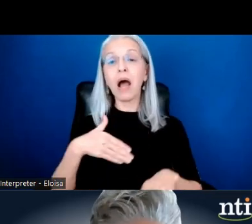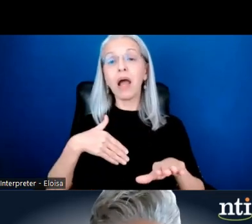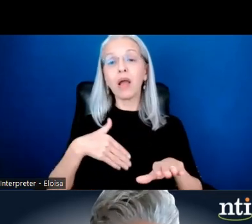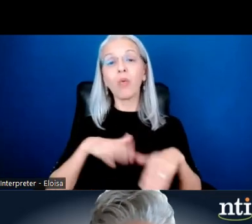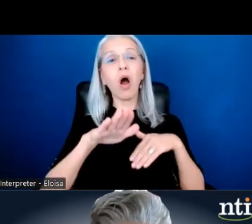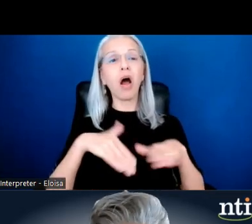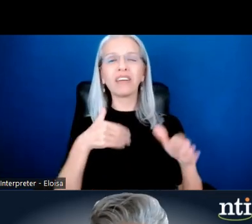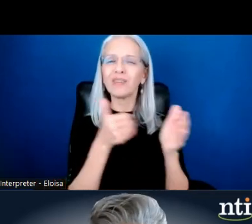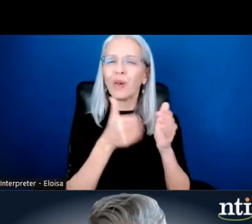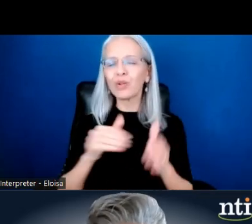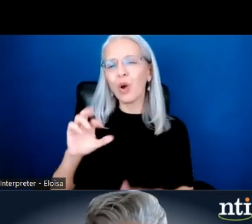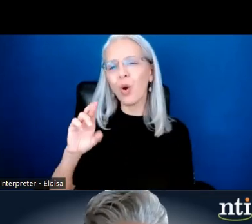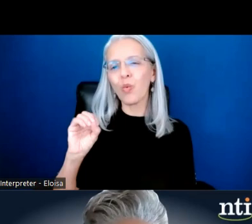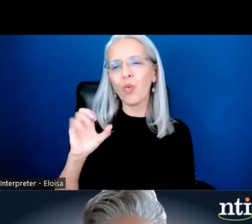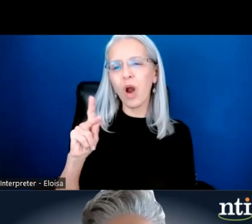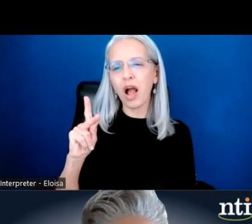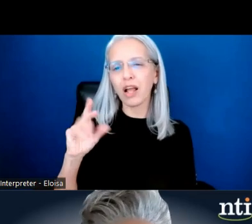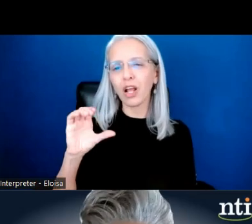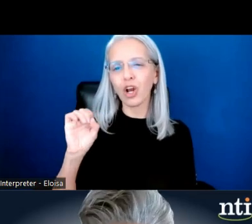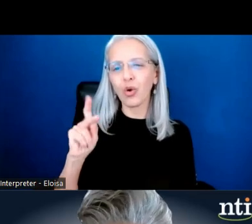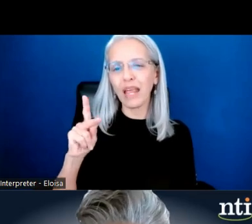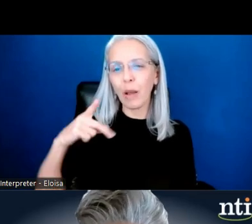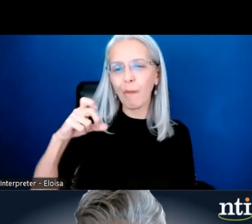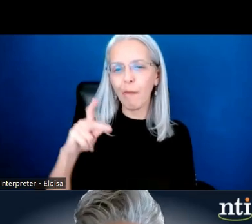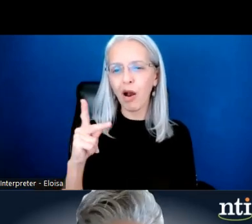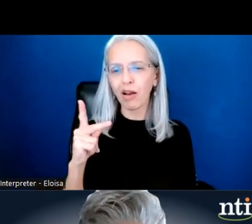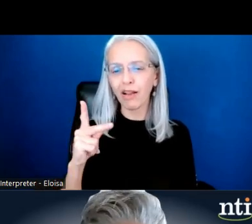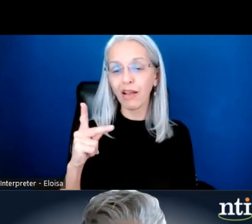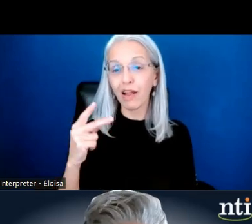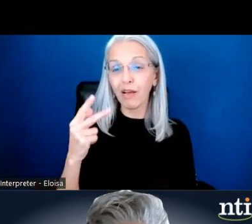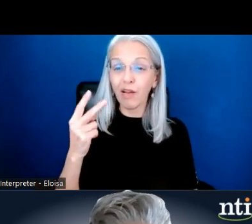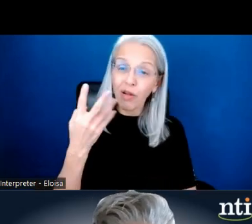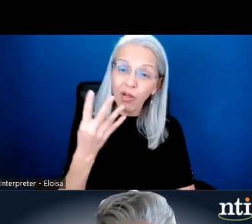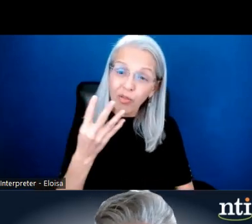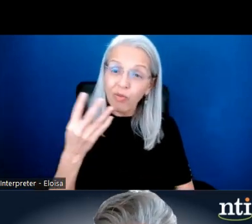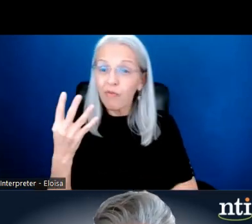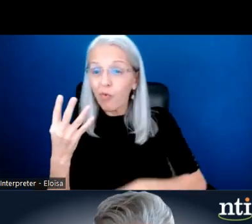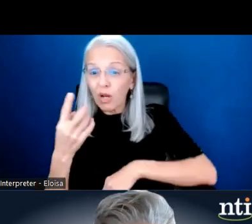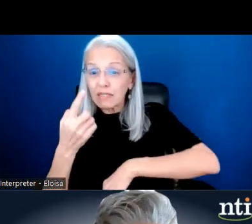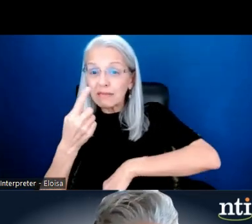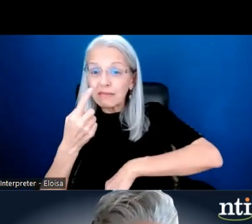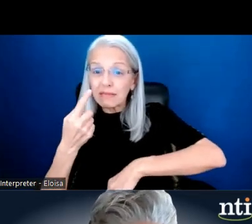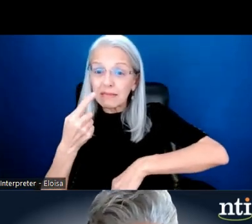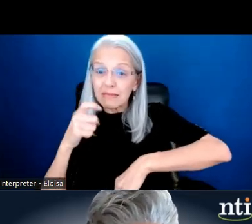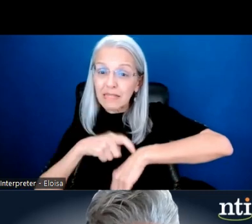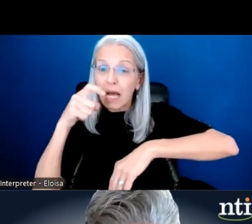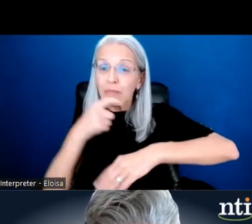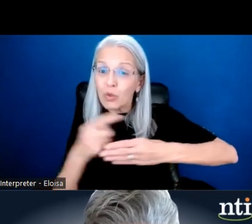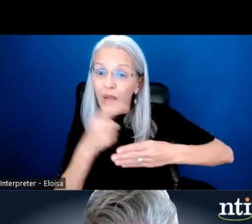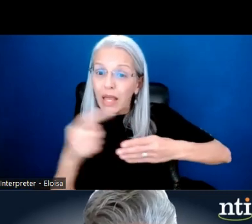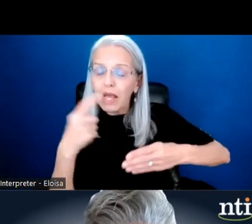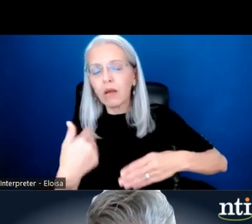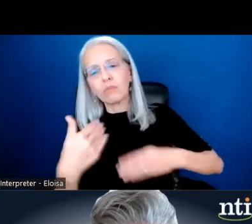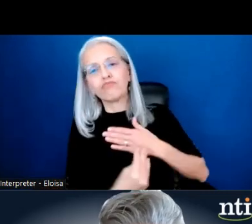Creek Park at least 4 days a week really brings me joy. So I love being outside and being in